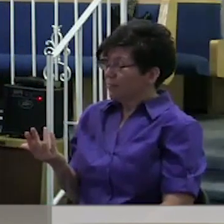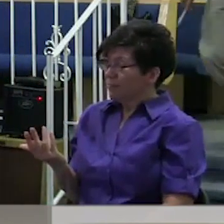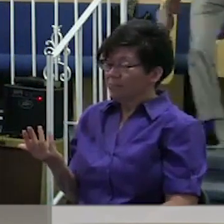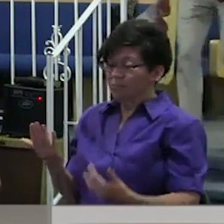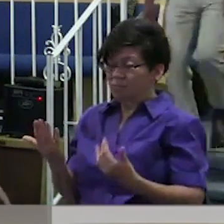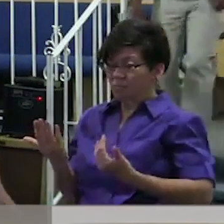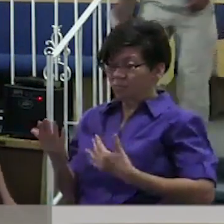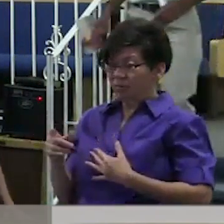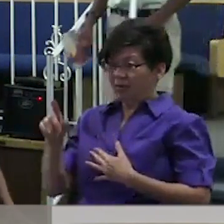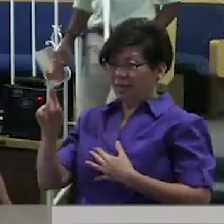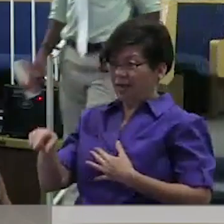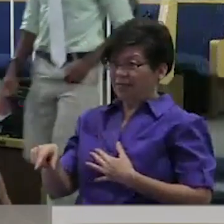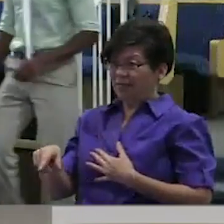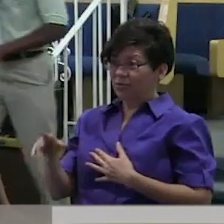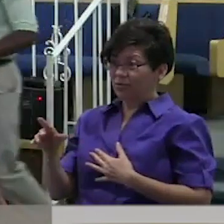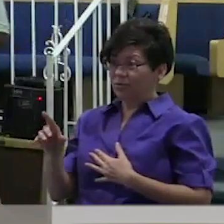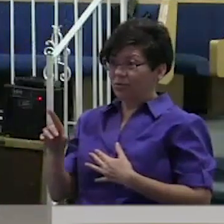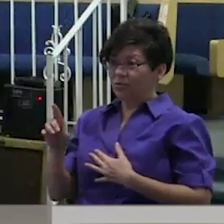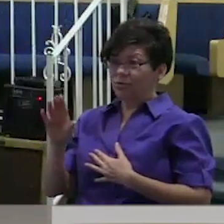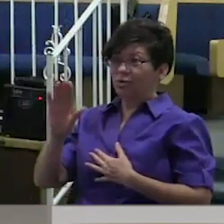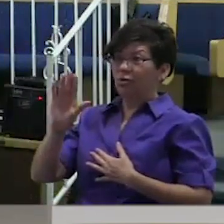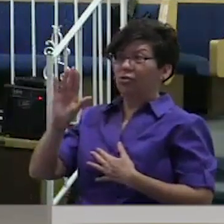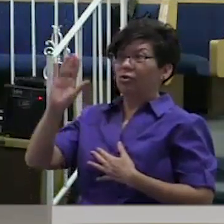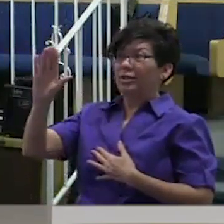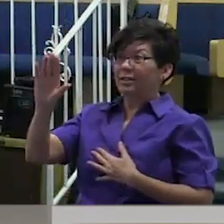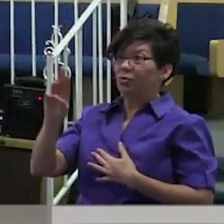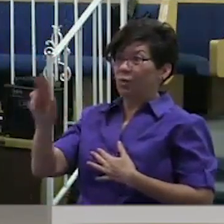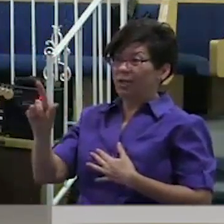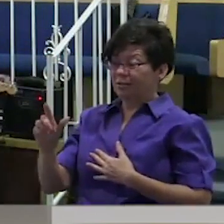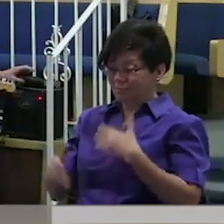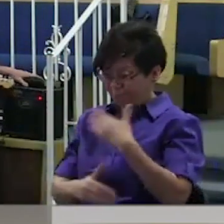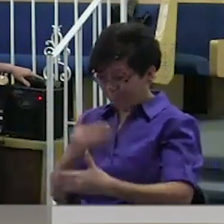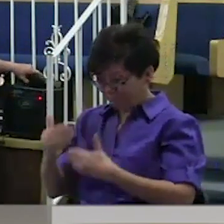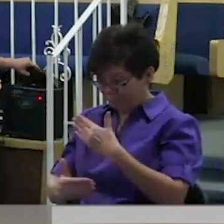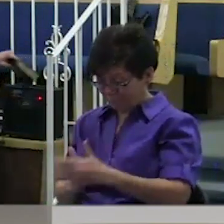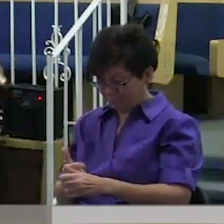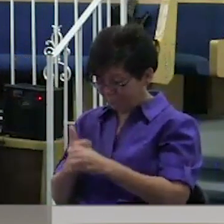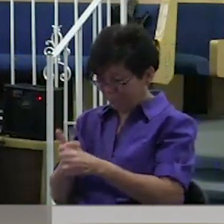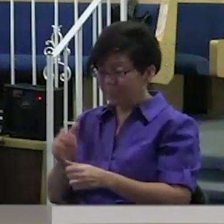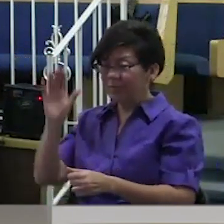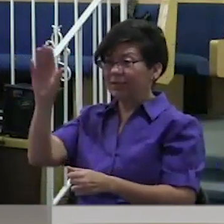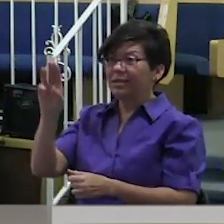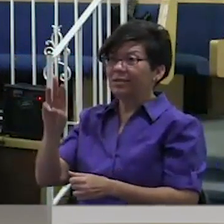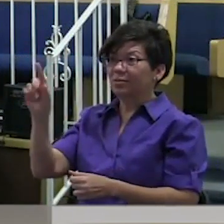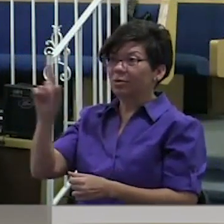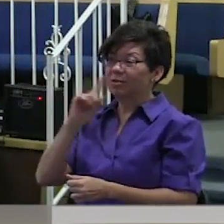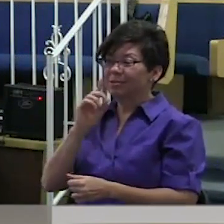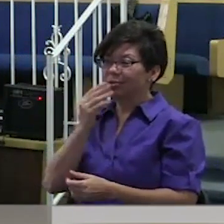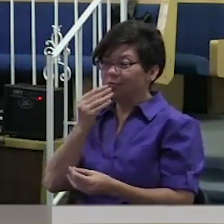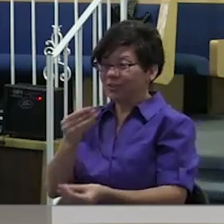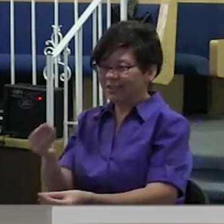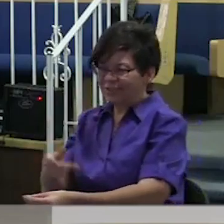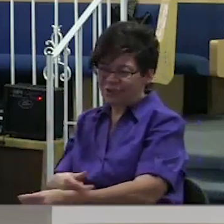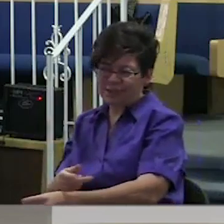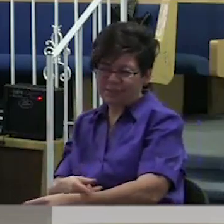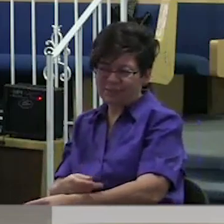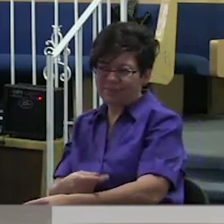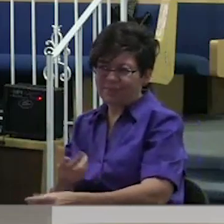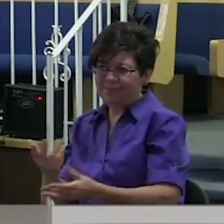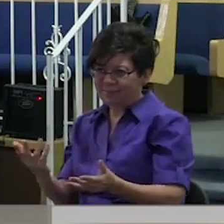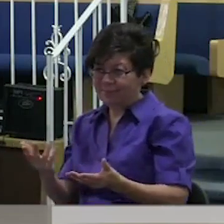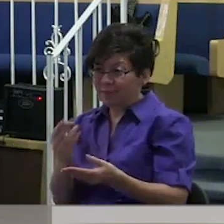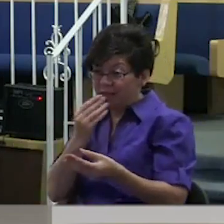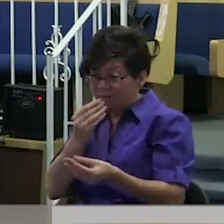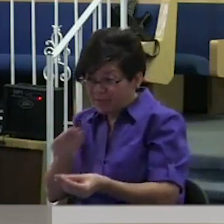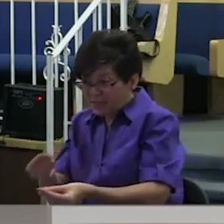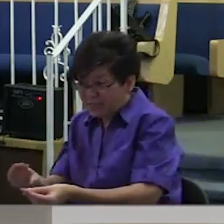have to do God's will. And his will is to feed his sheep. Not only